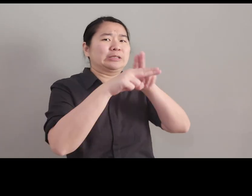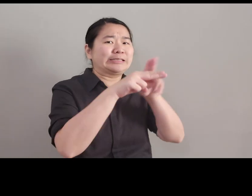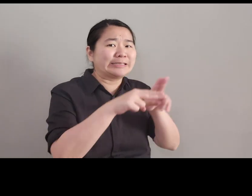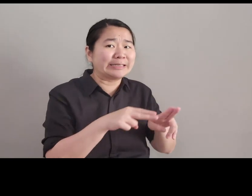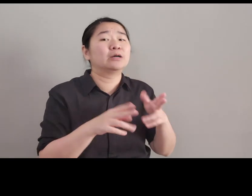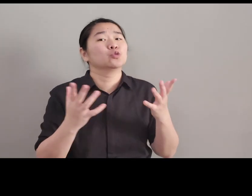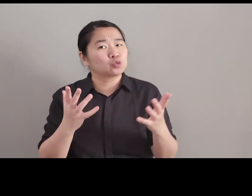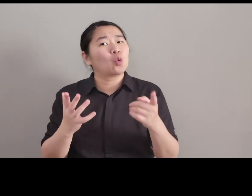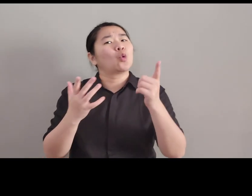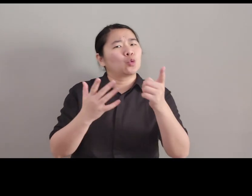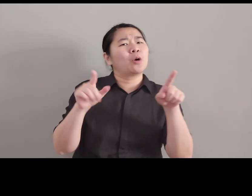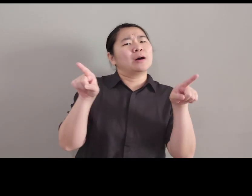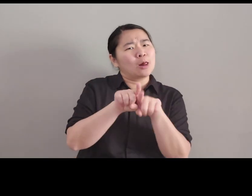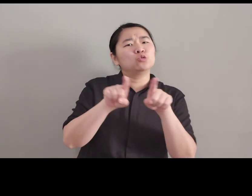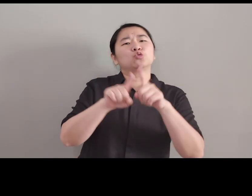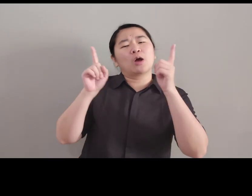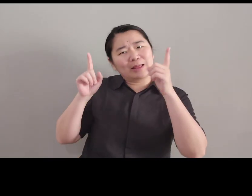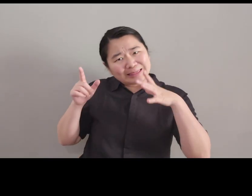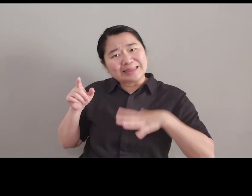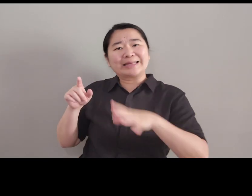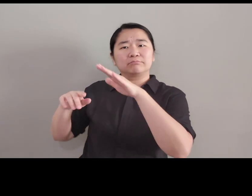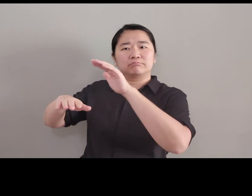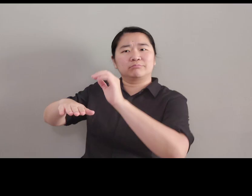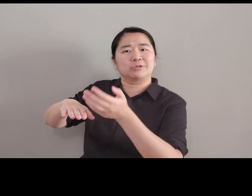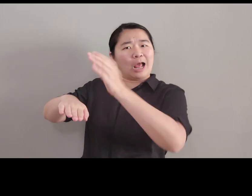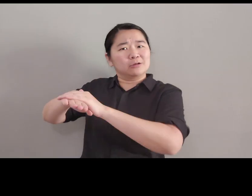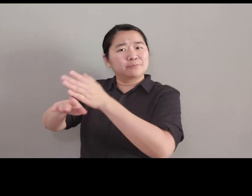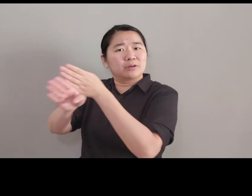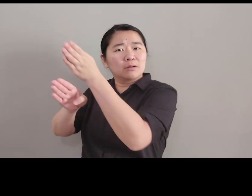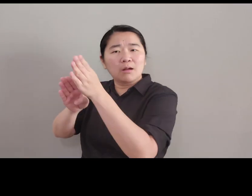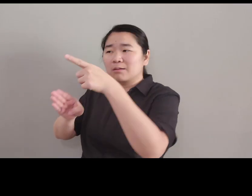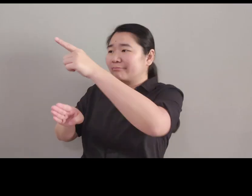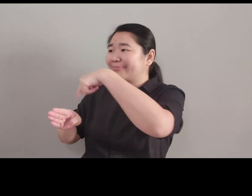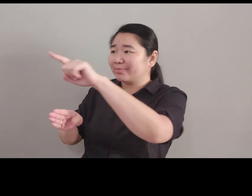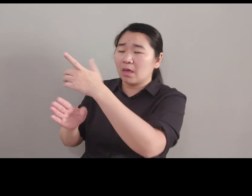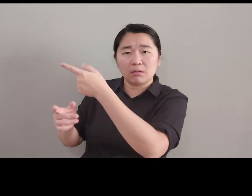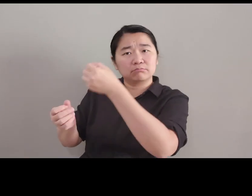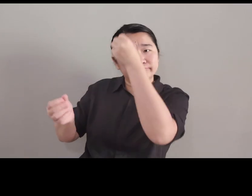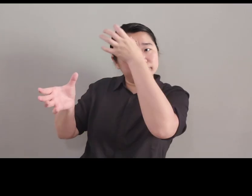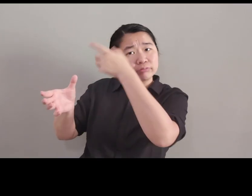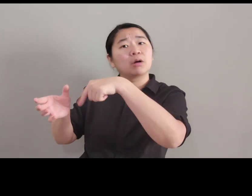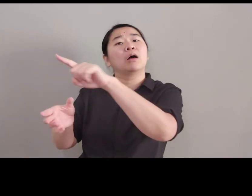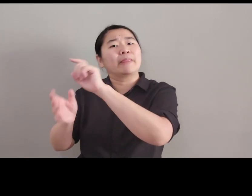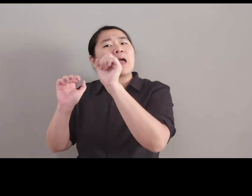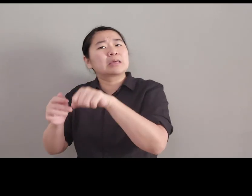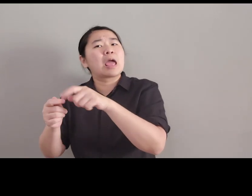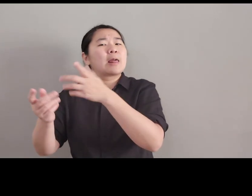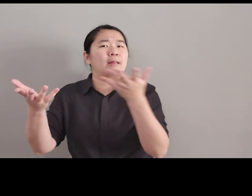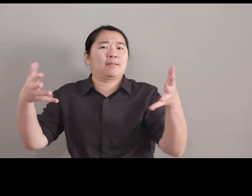then that does create a problem. And in the end result will have to be that it ends up being accessible and